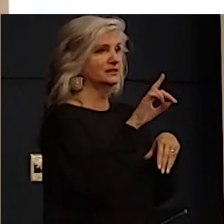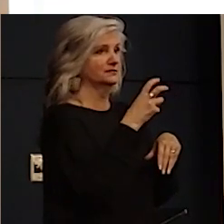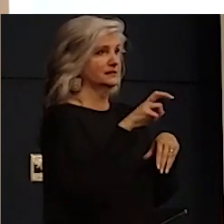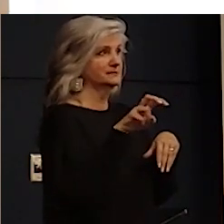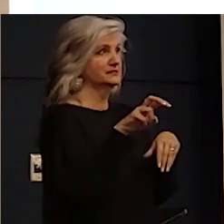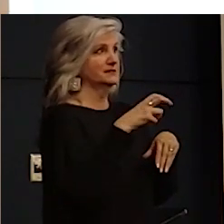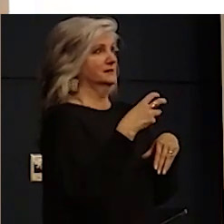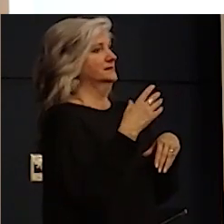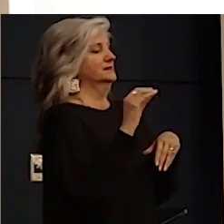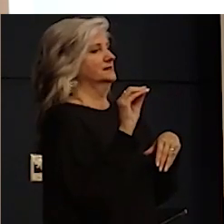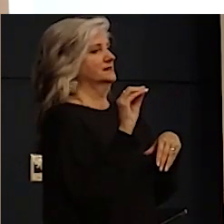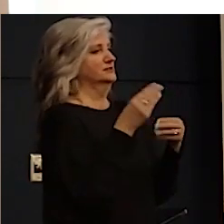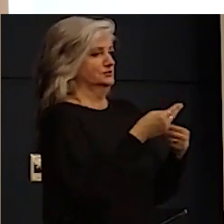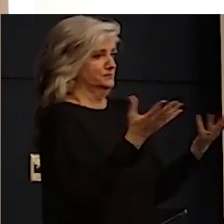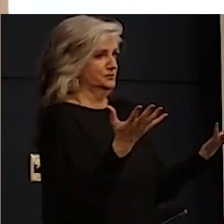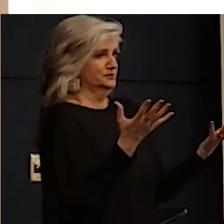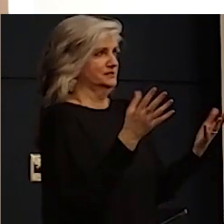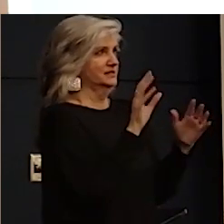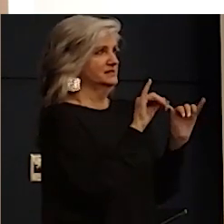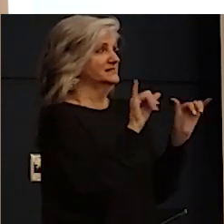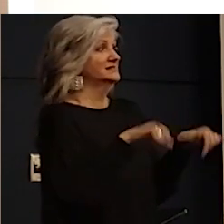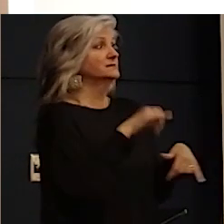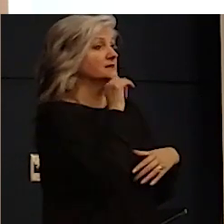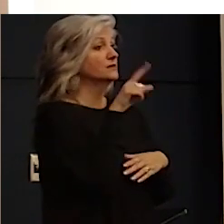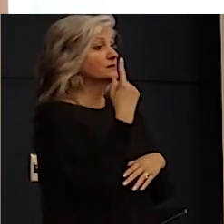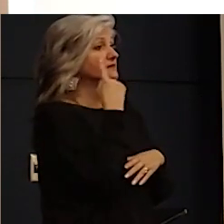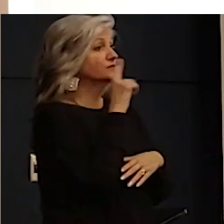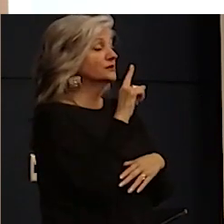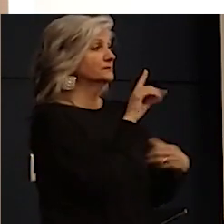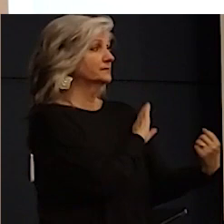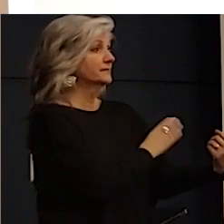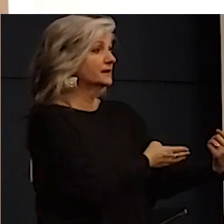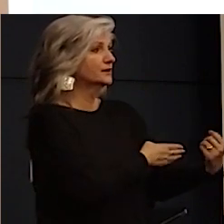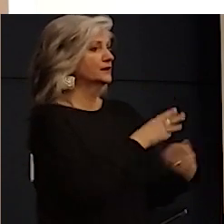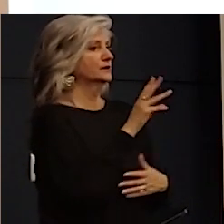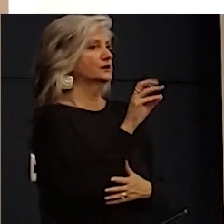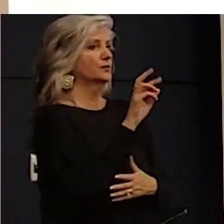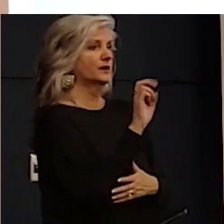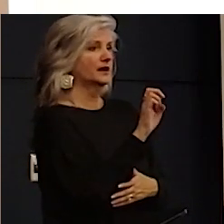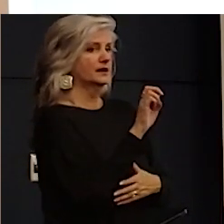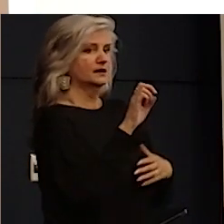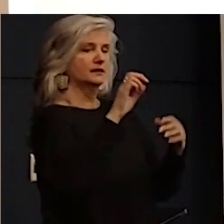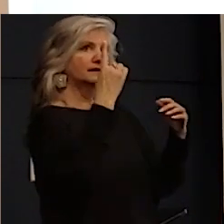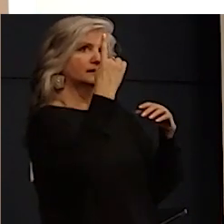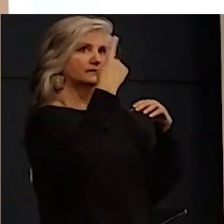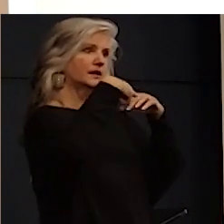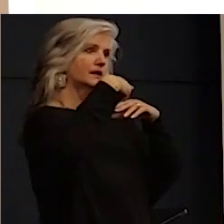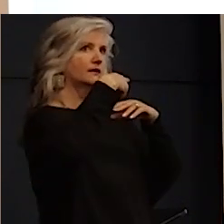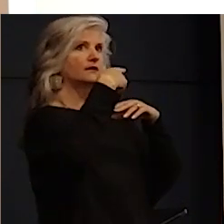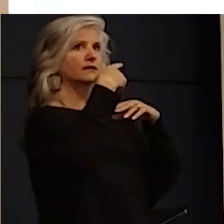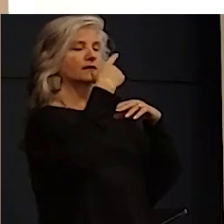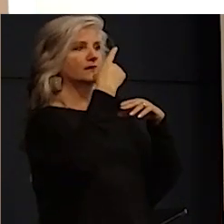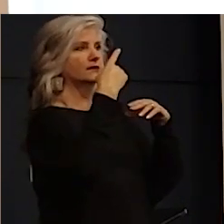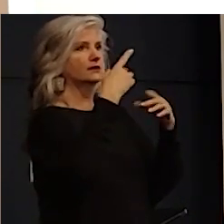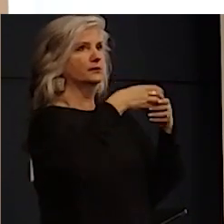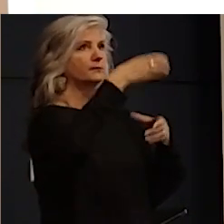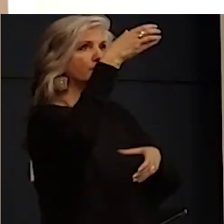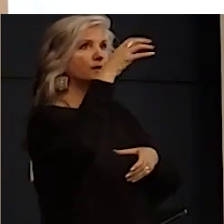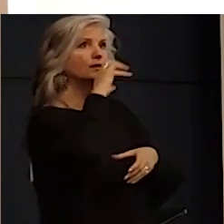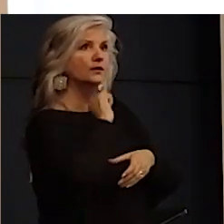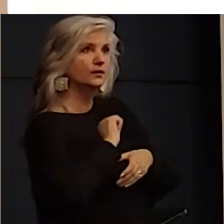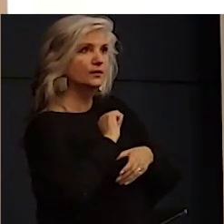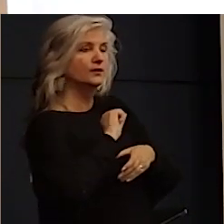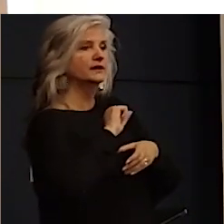distribution system. Not just for things like, oh no, this power or this wire fell and we need to replace it, or this pole is really old and we need to replace